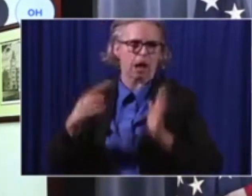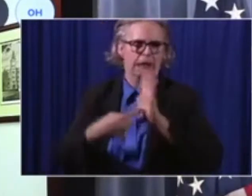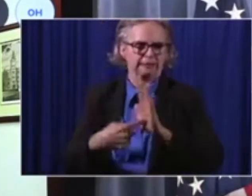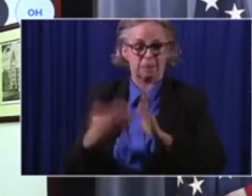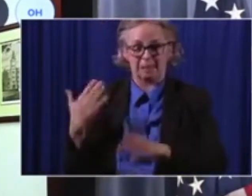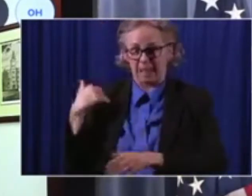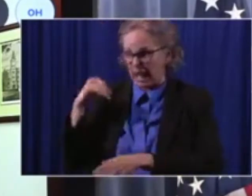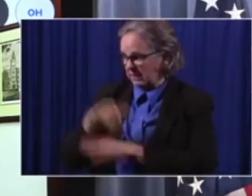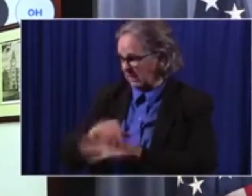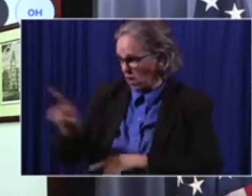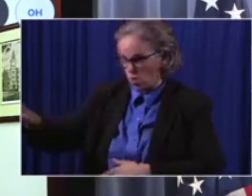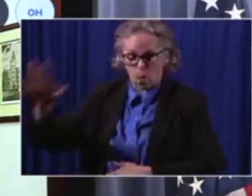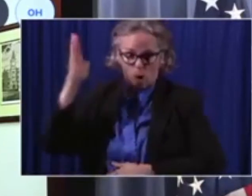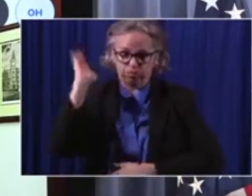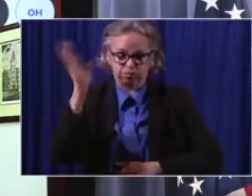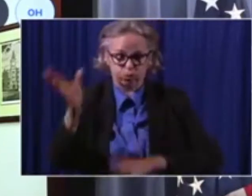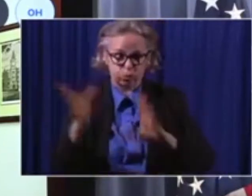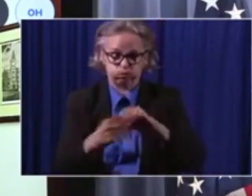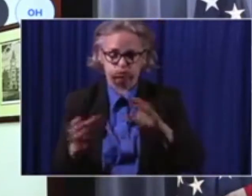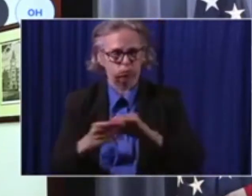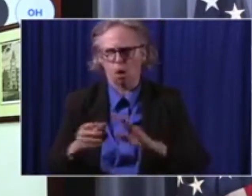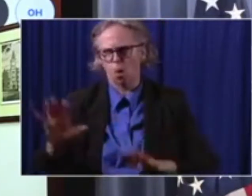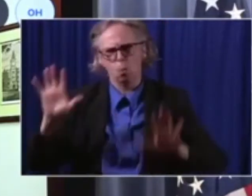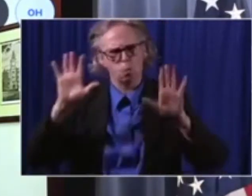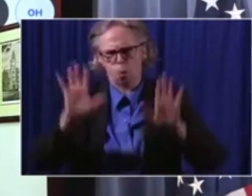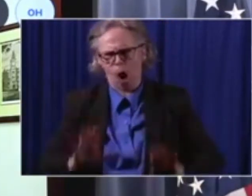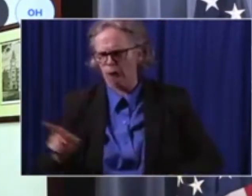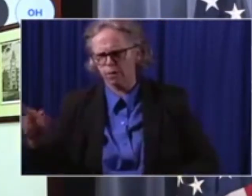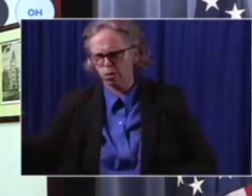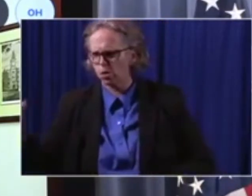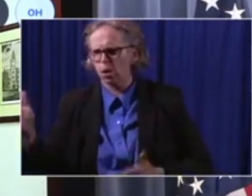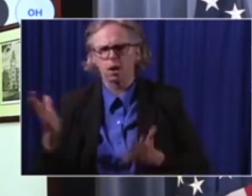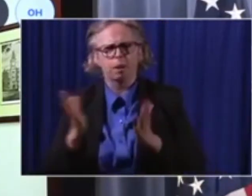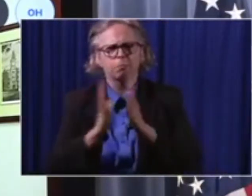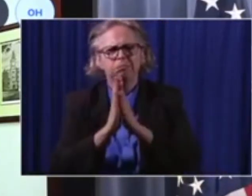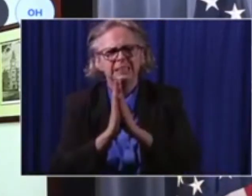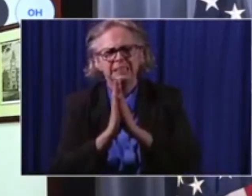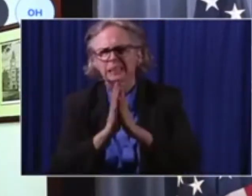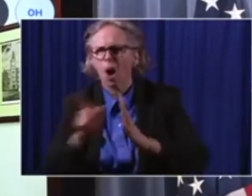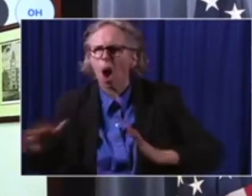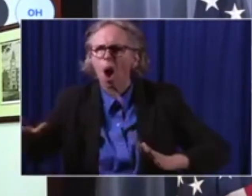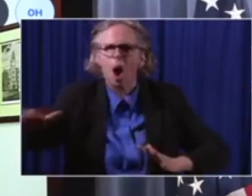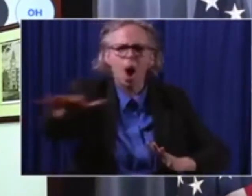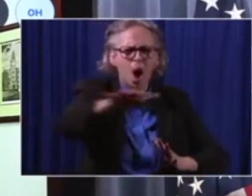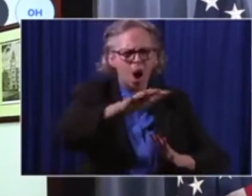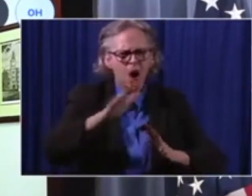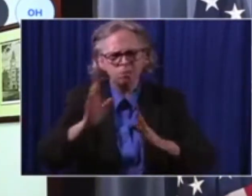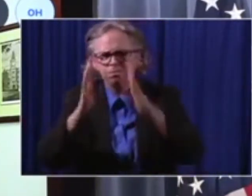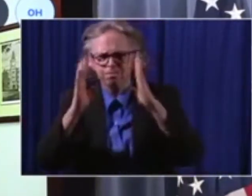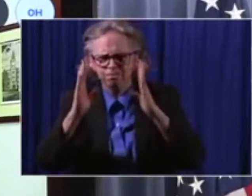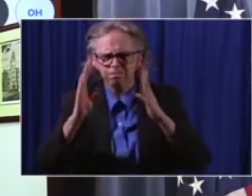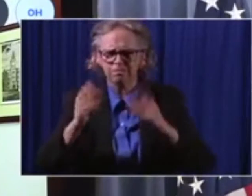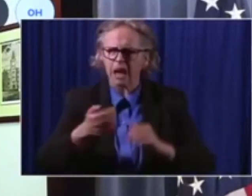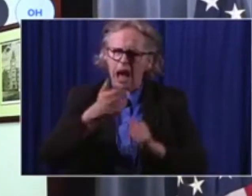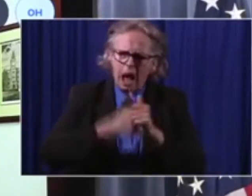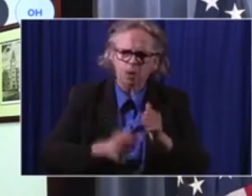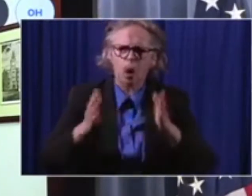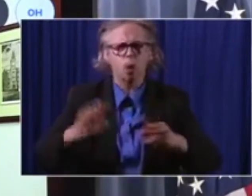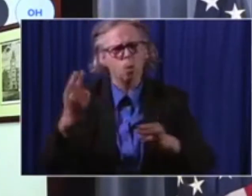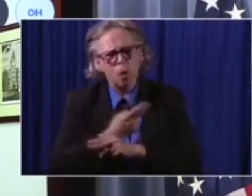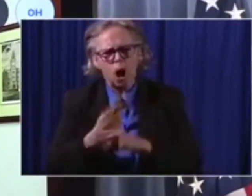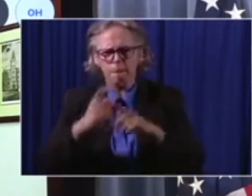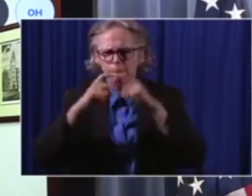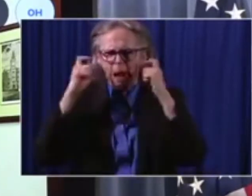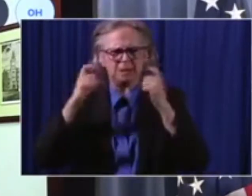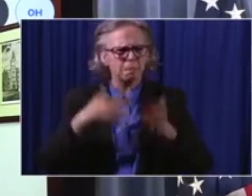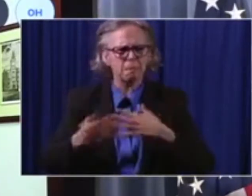think, a terrific plea to citizens outside of the red or purple counties to wear a mask. I think one of the key